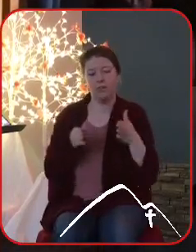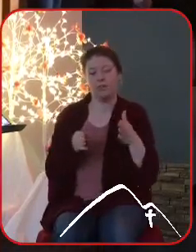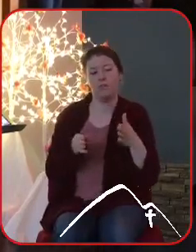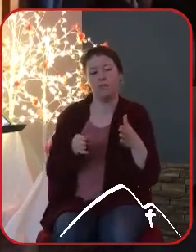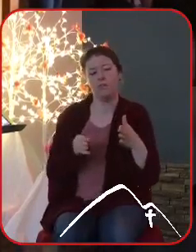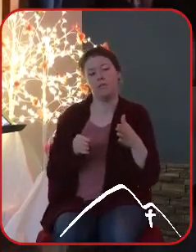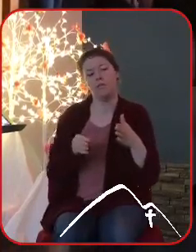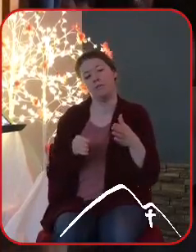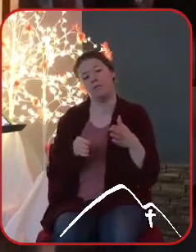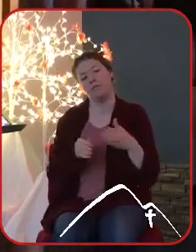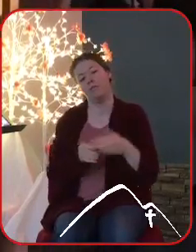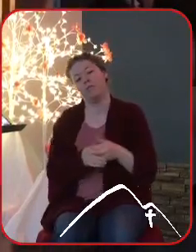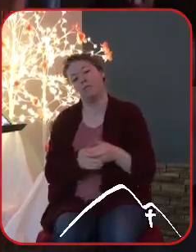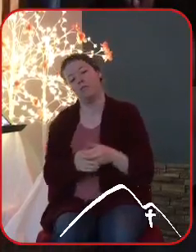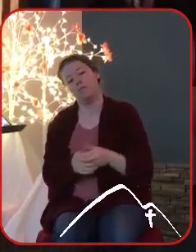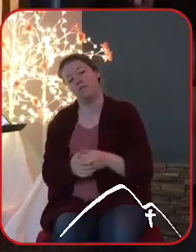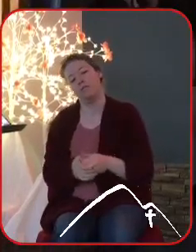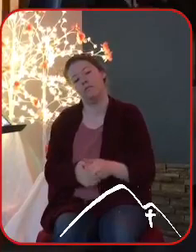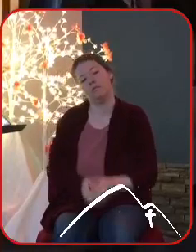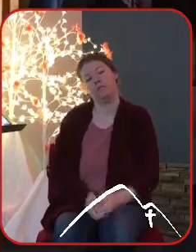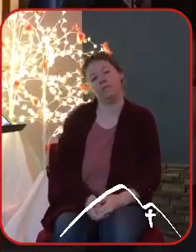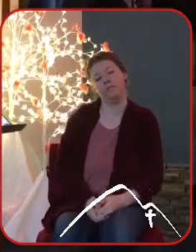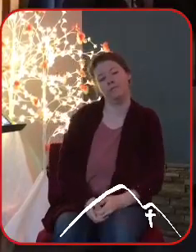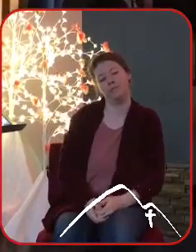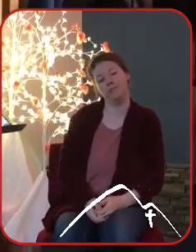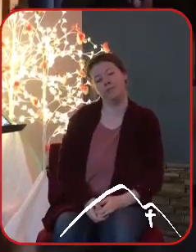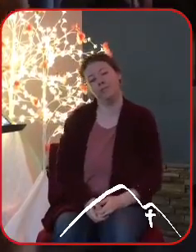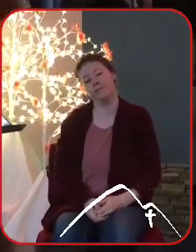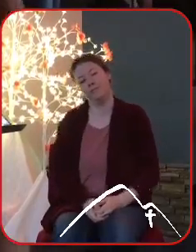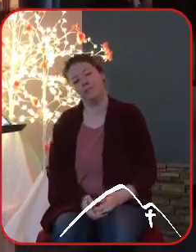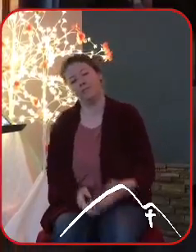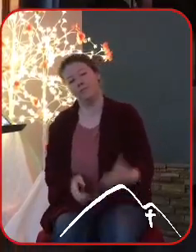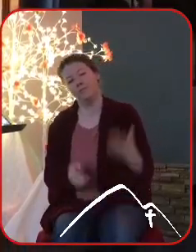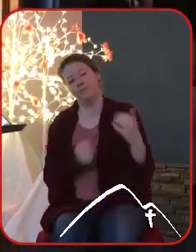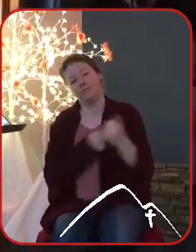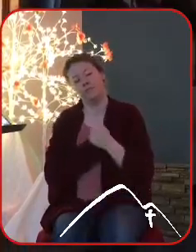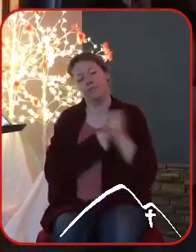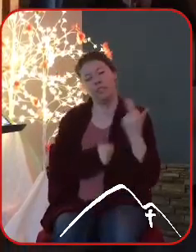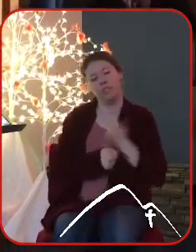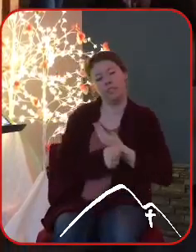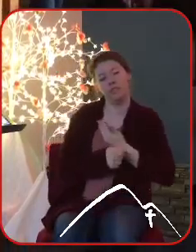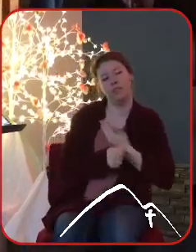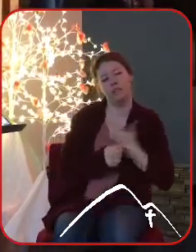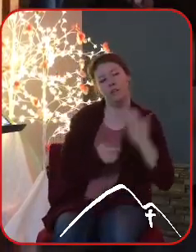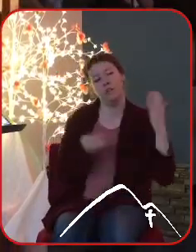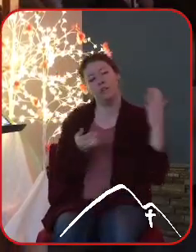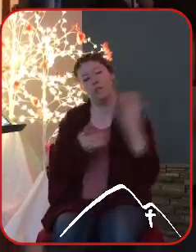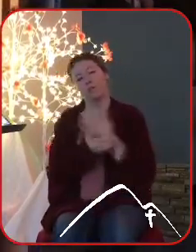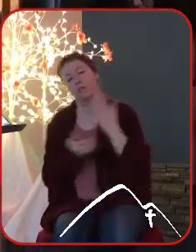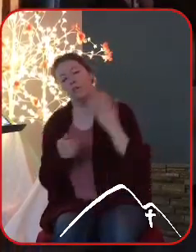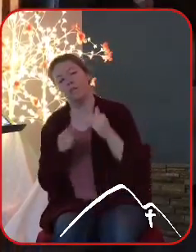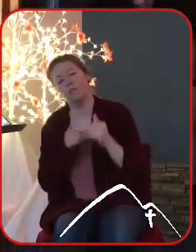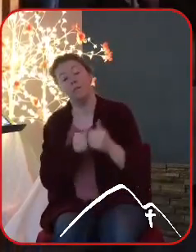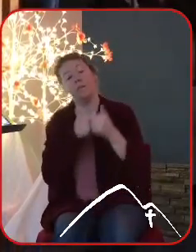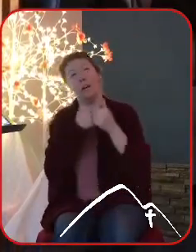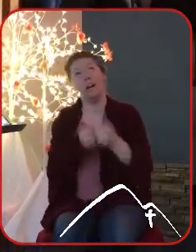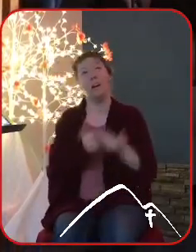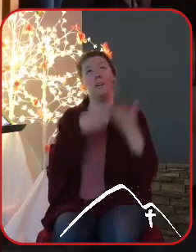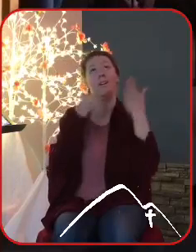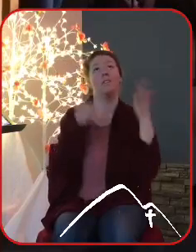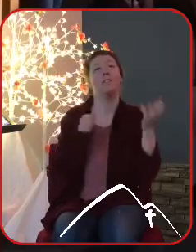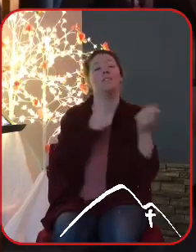about the way that he loves us.